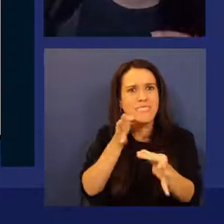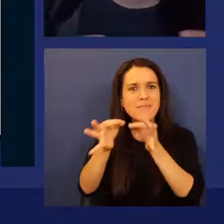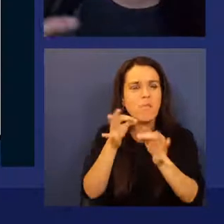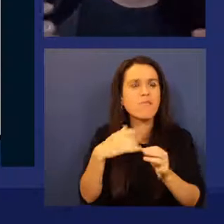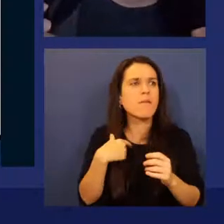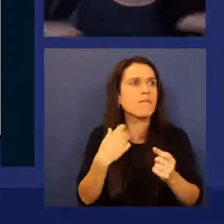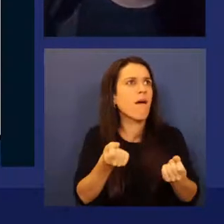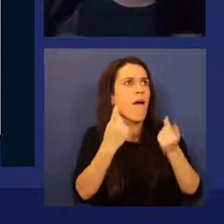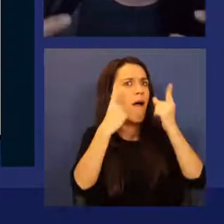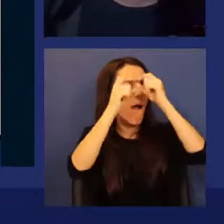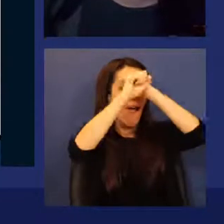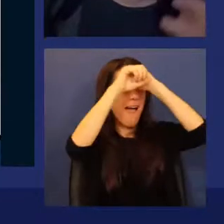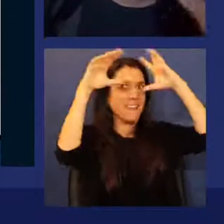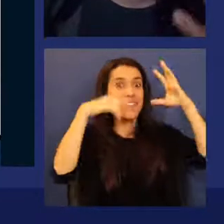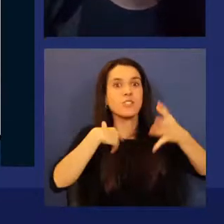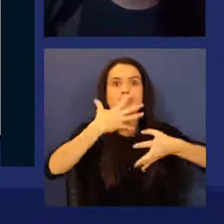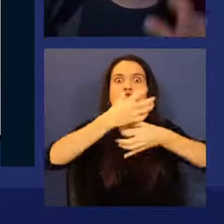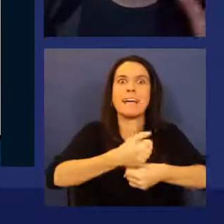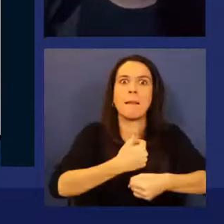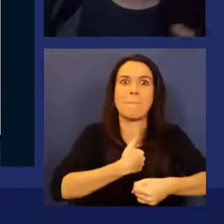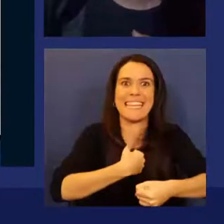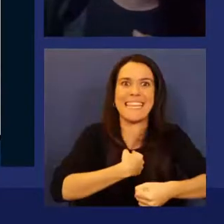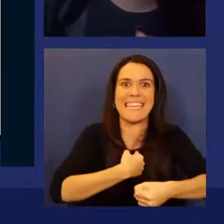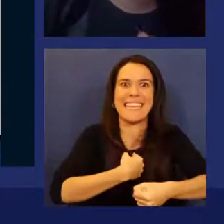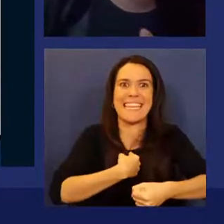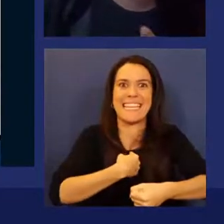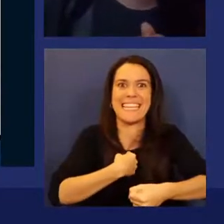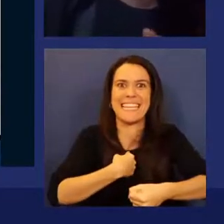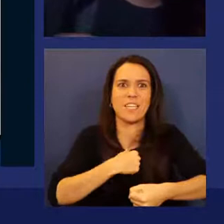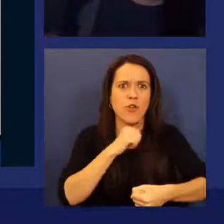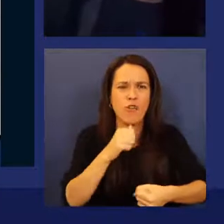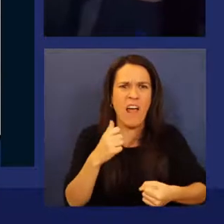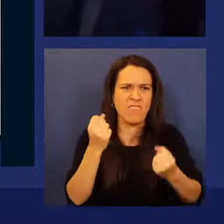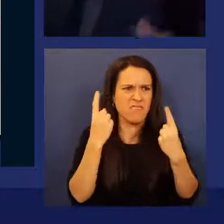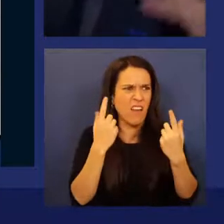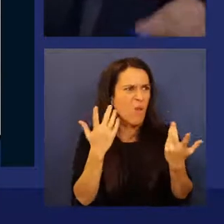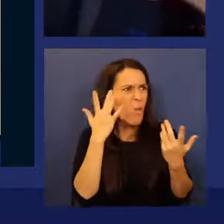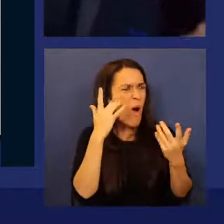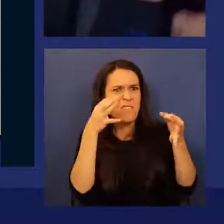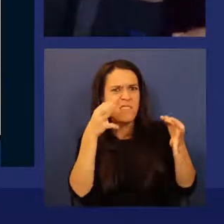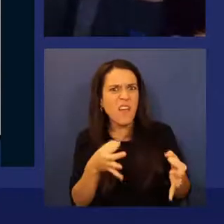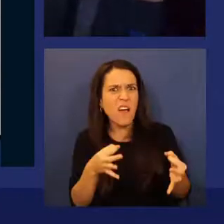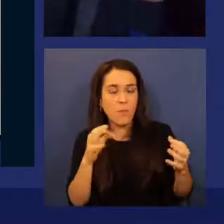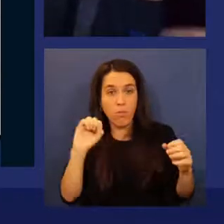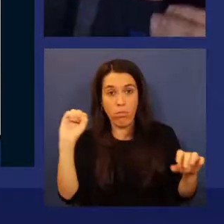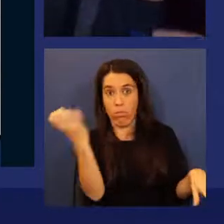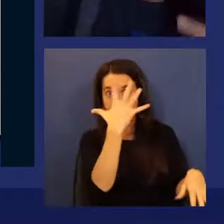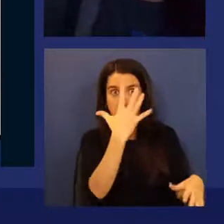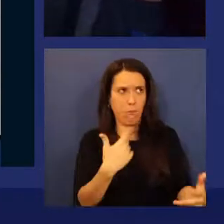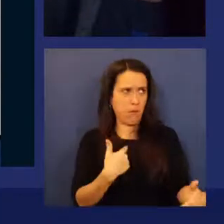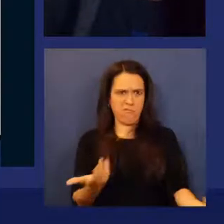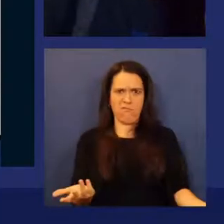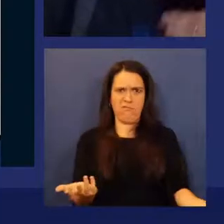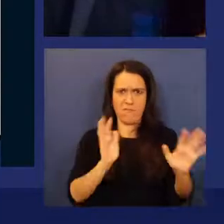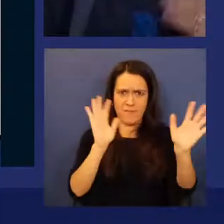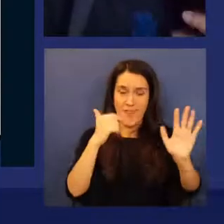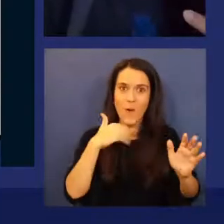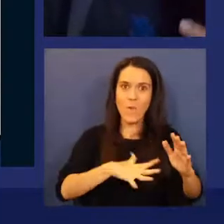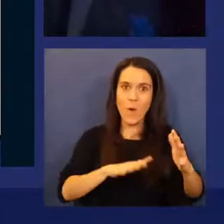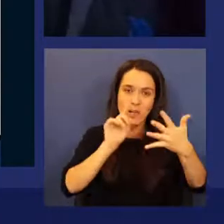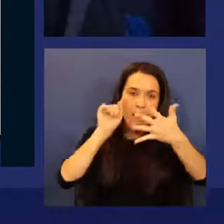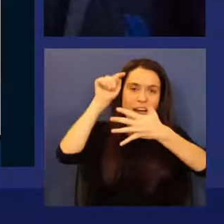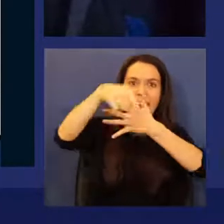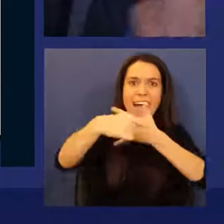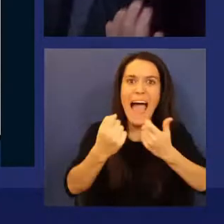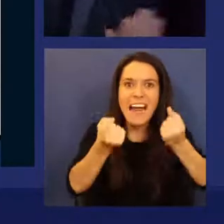creates distrust because they don't understand why or how that decision is being made. So it makes it really important, not only for us, because we